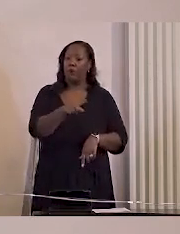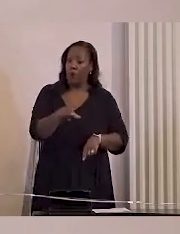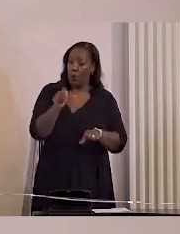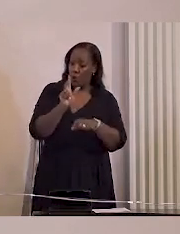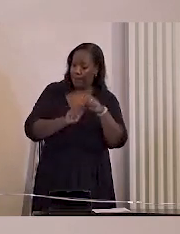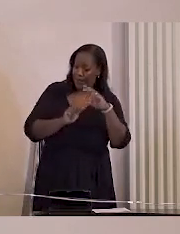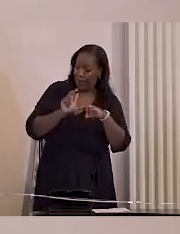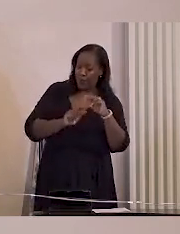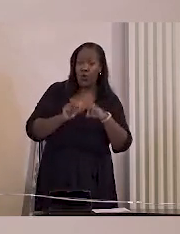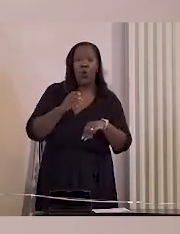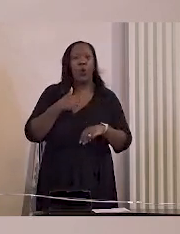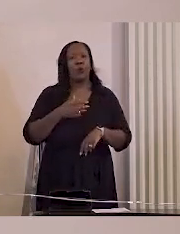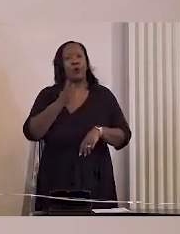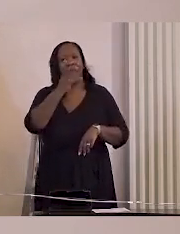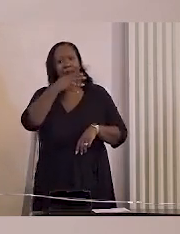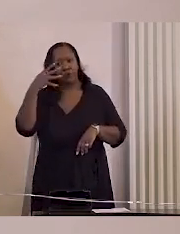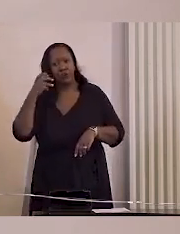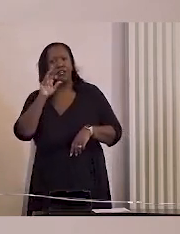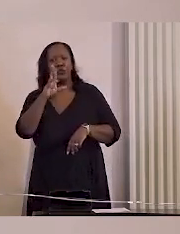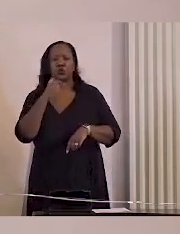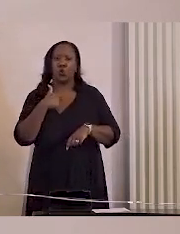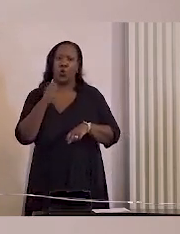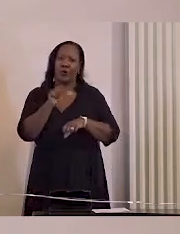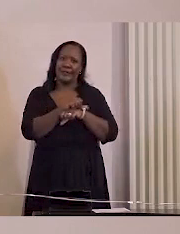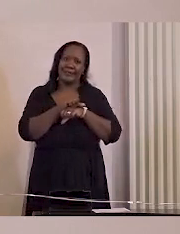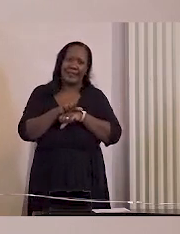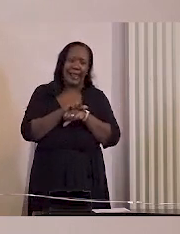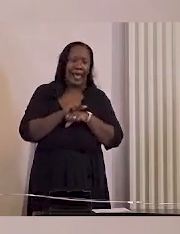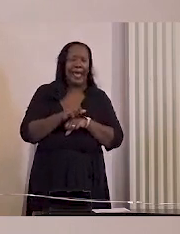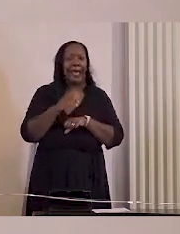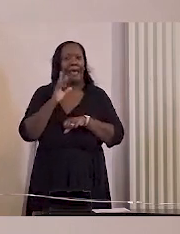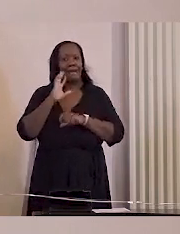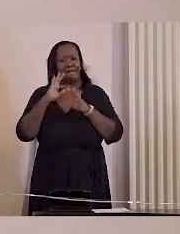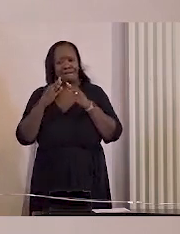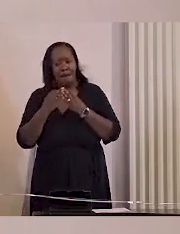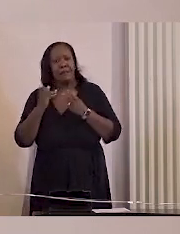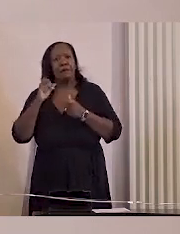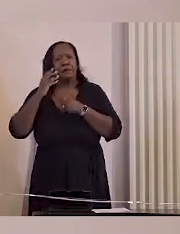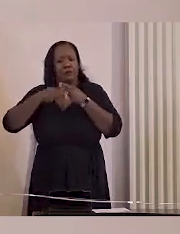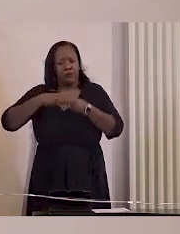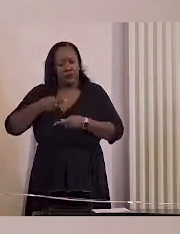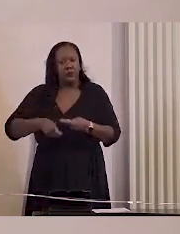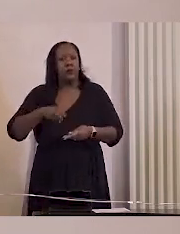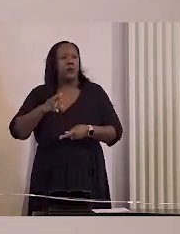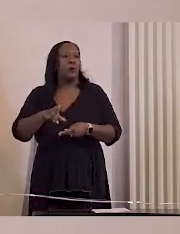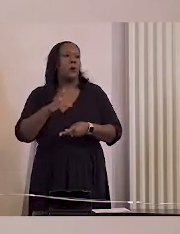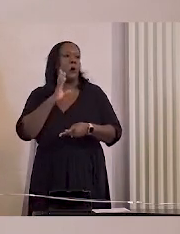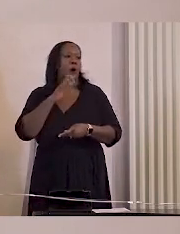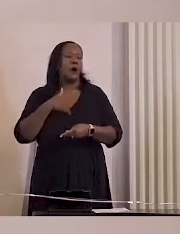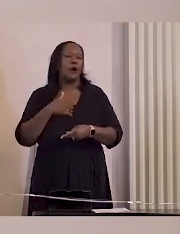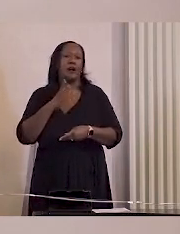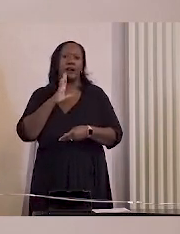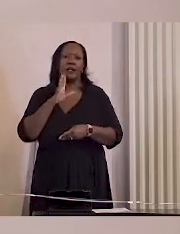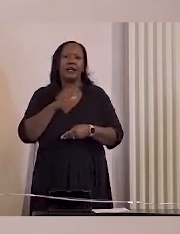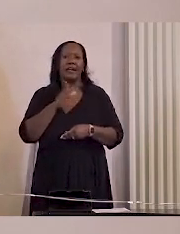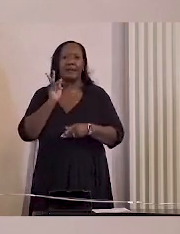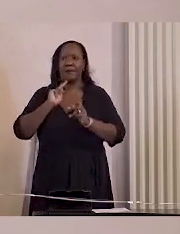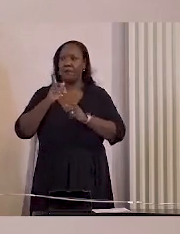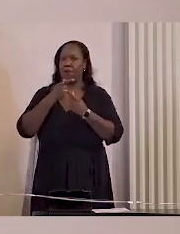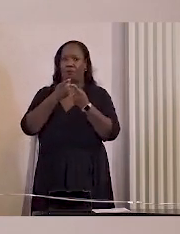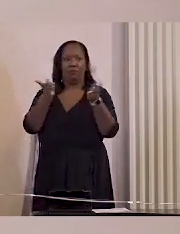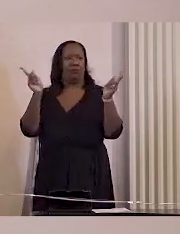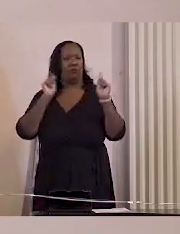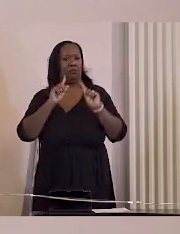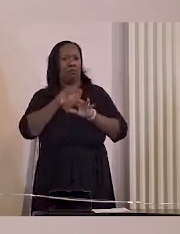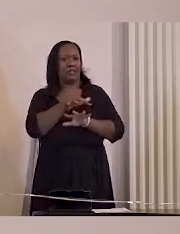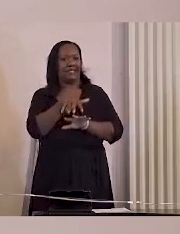were immigrants or descendants of enslaved and Indigenous peoples. The heritage of all these